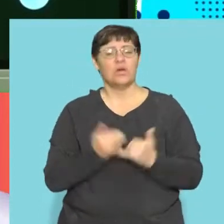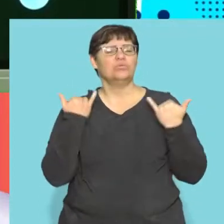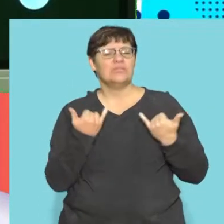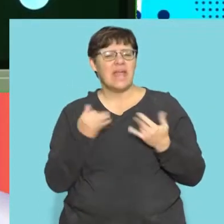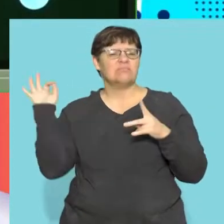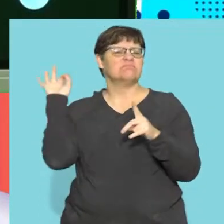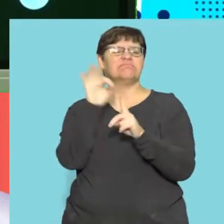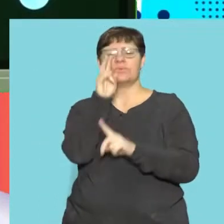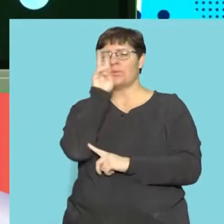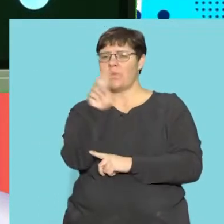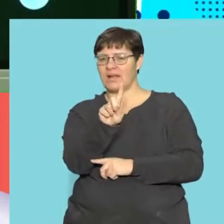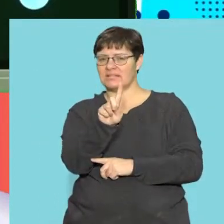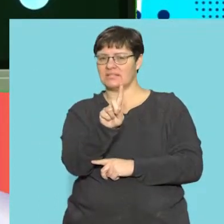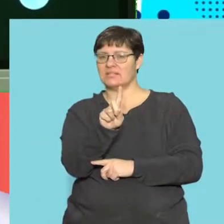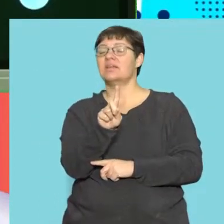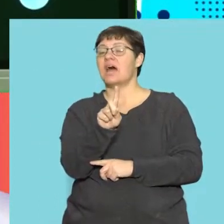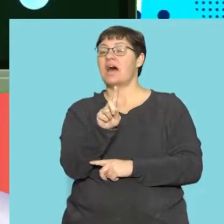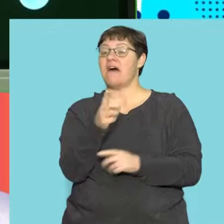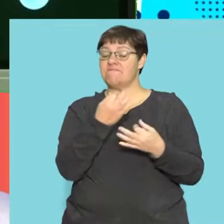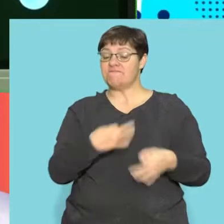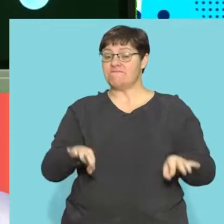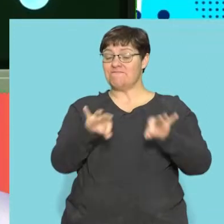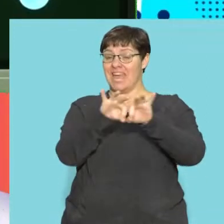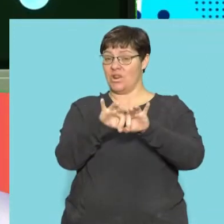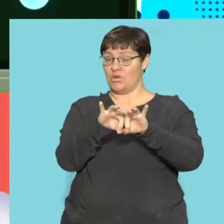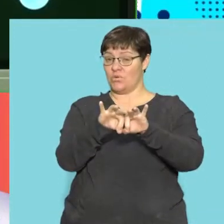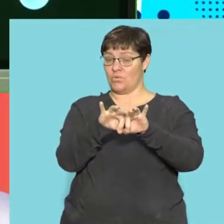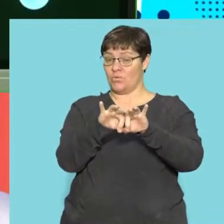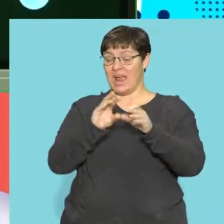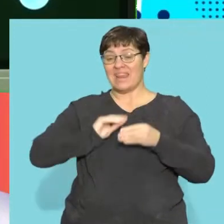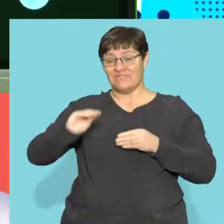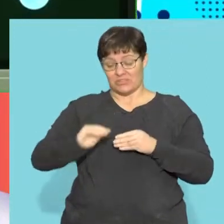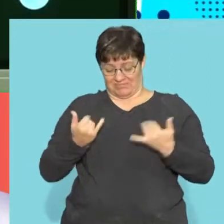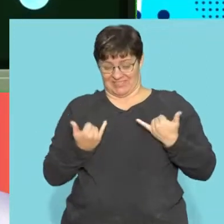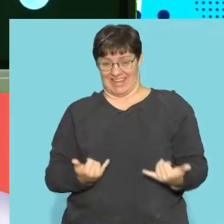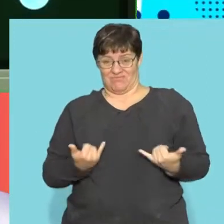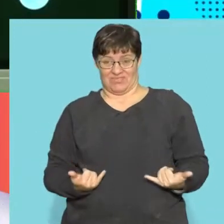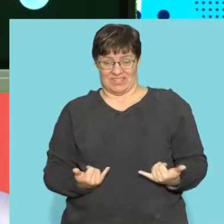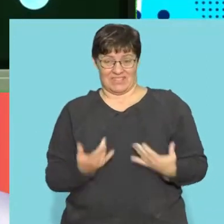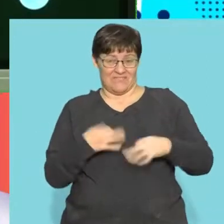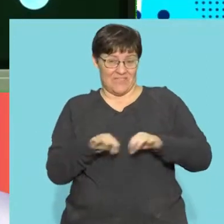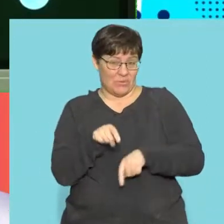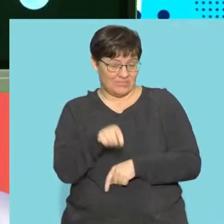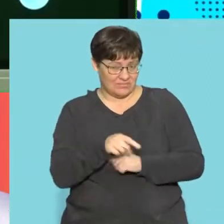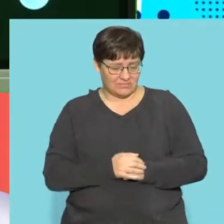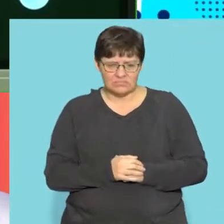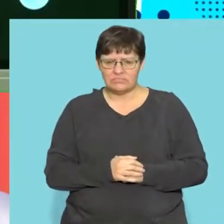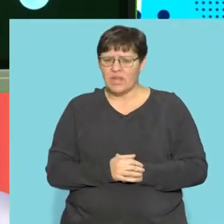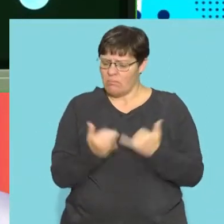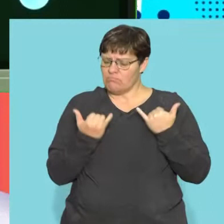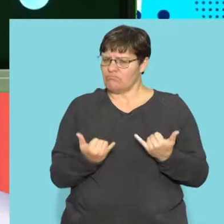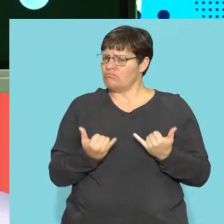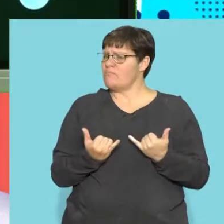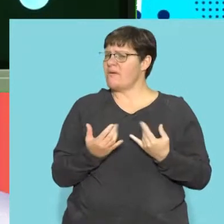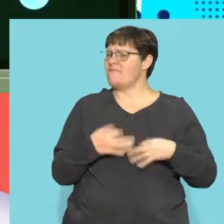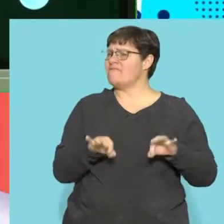at the present value annuity. So just to give you a quick overview of what present value is all about. This is about the